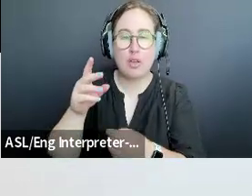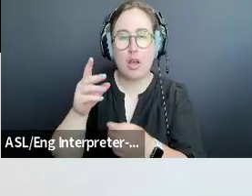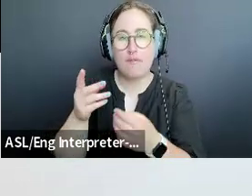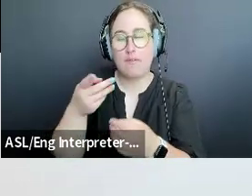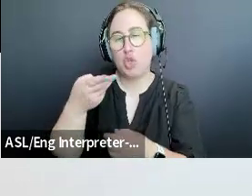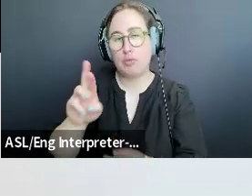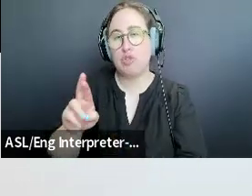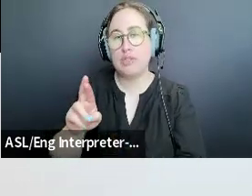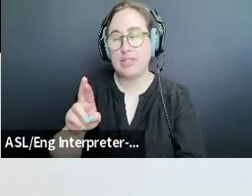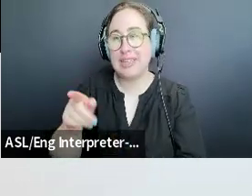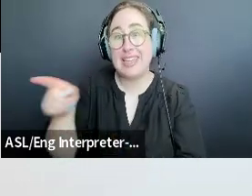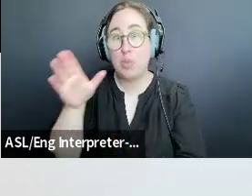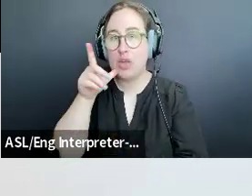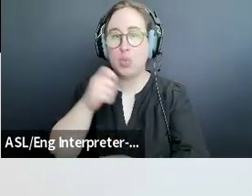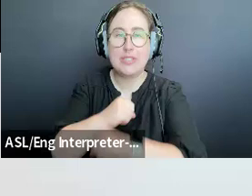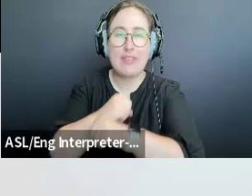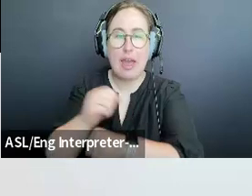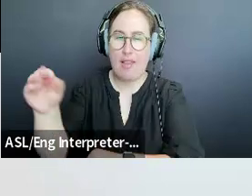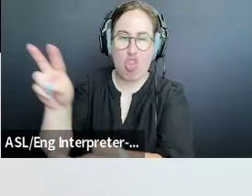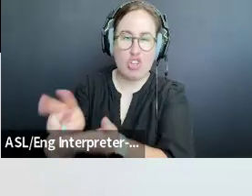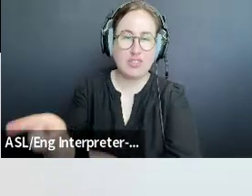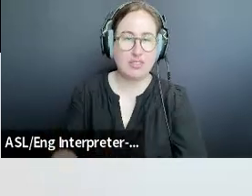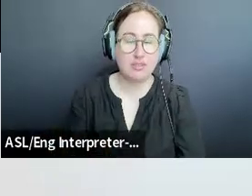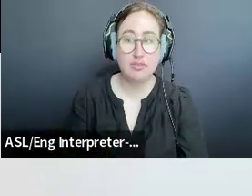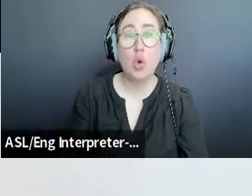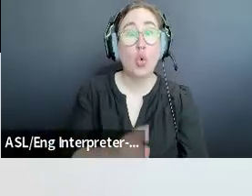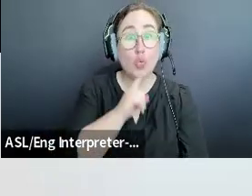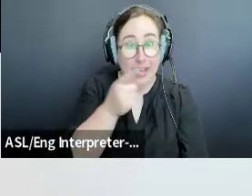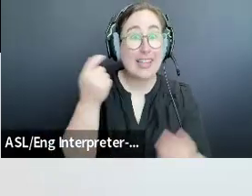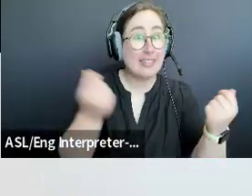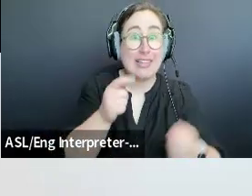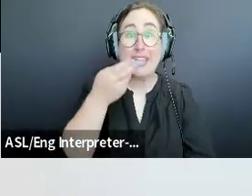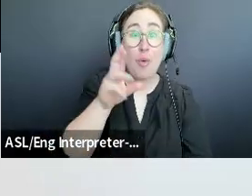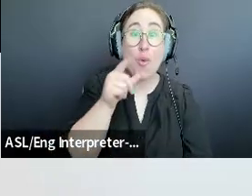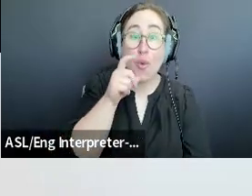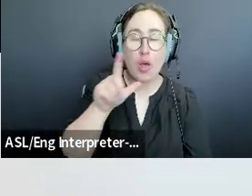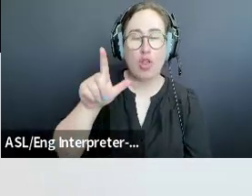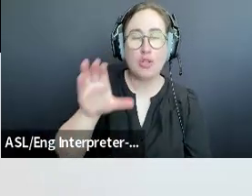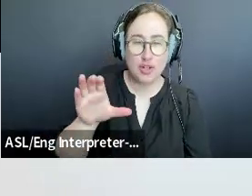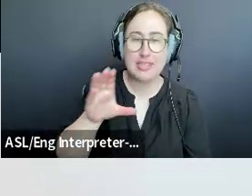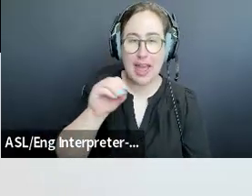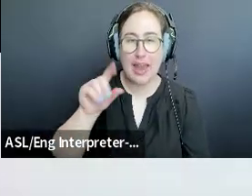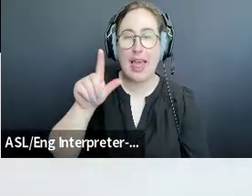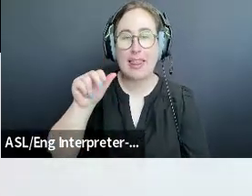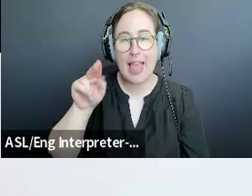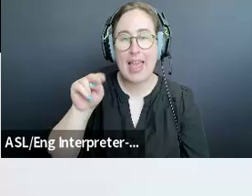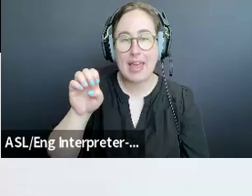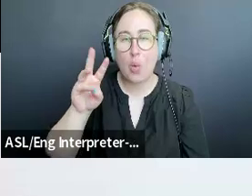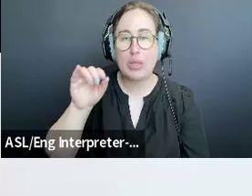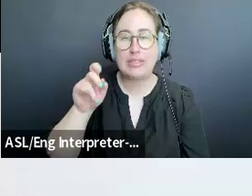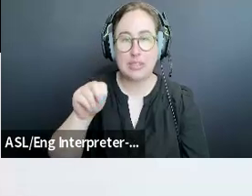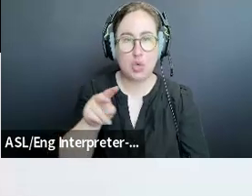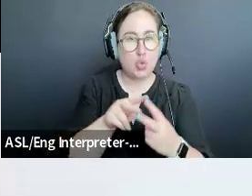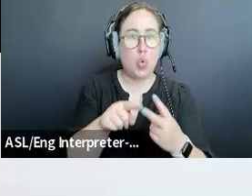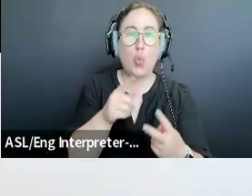case, and he lost. The heroes of the story were Lois Curtis and Elaine Wilson, two women from Georgia with